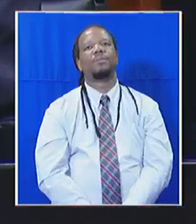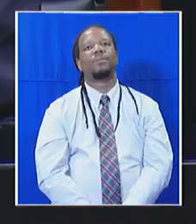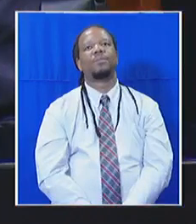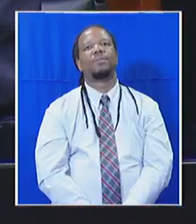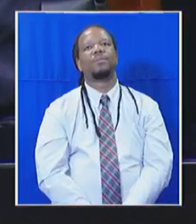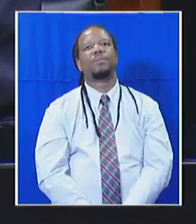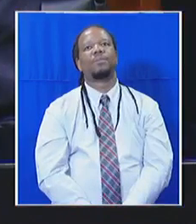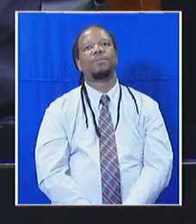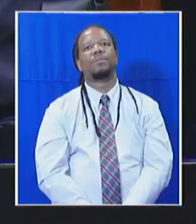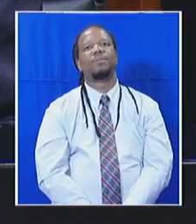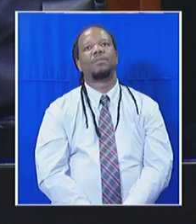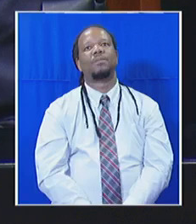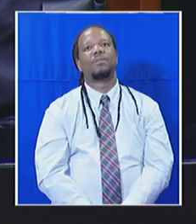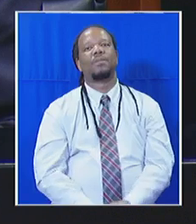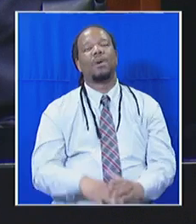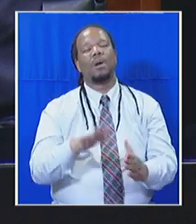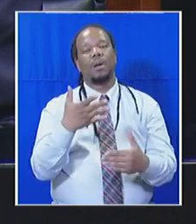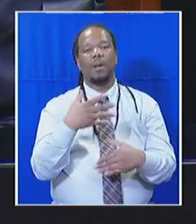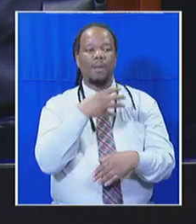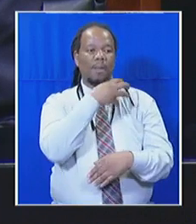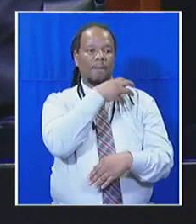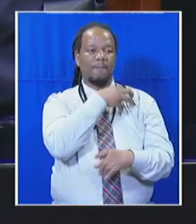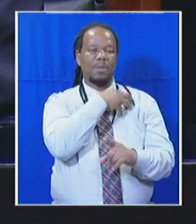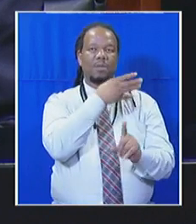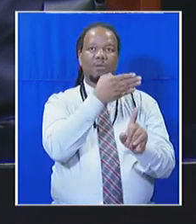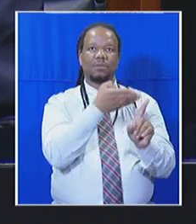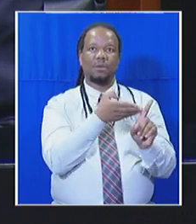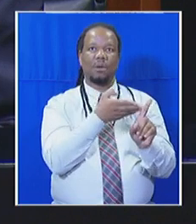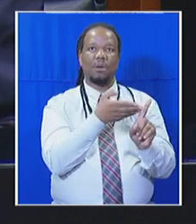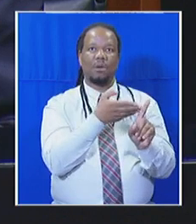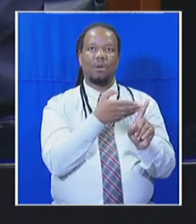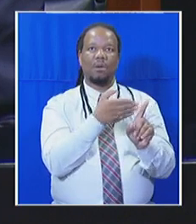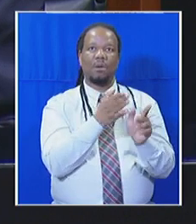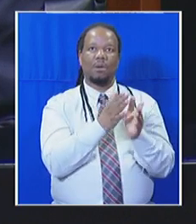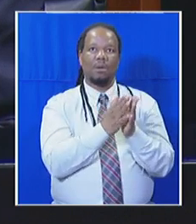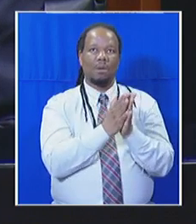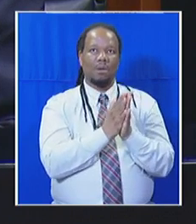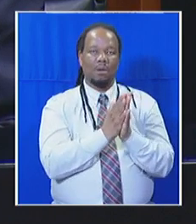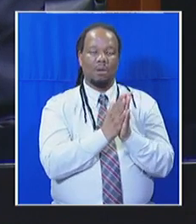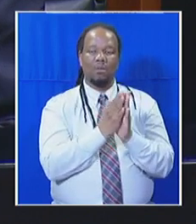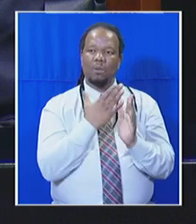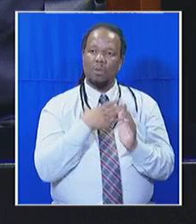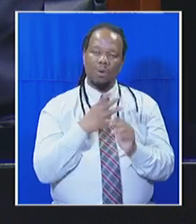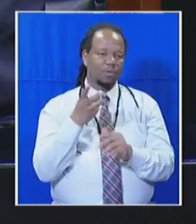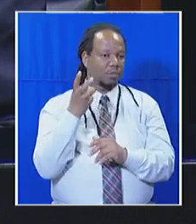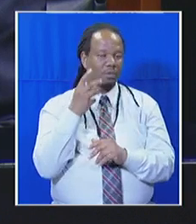the minister is requesting, he wants to hear you.